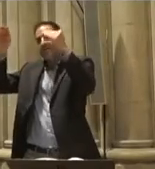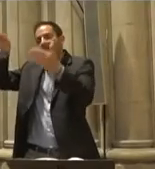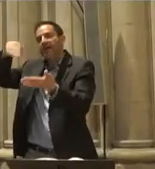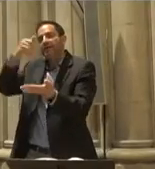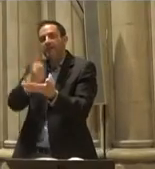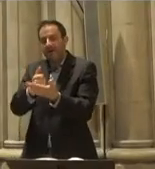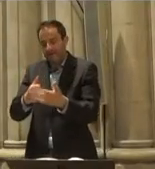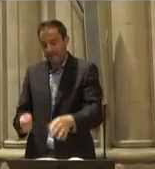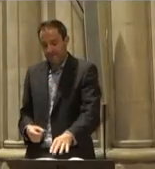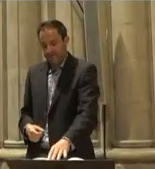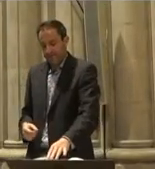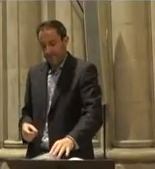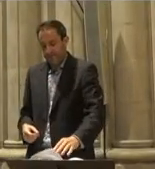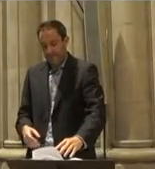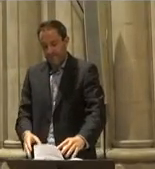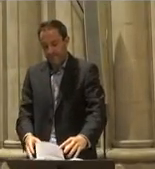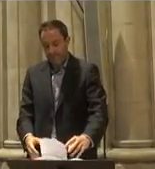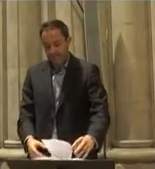Amen.